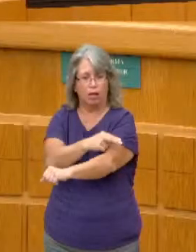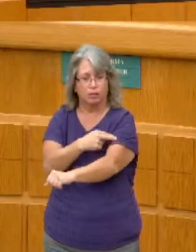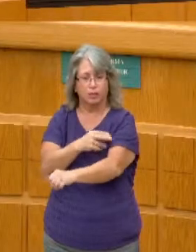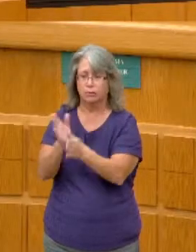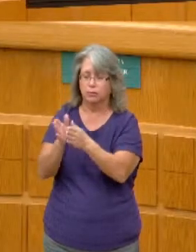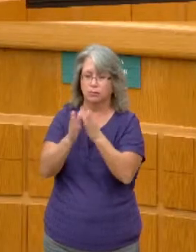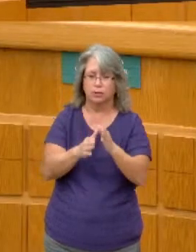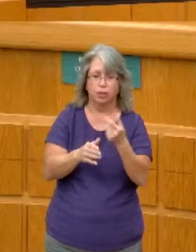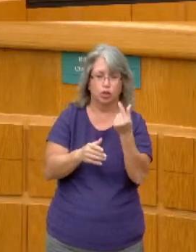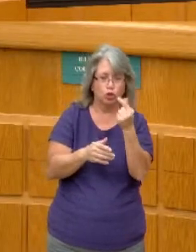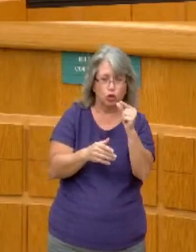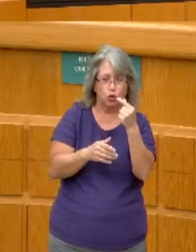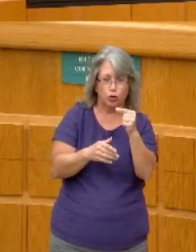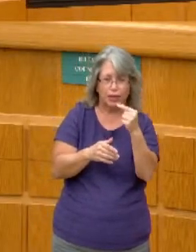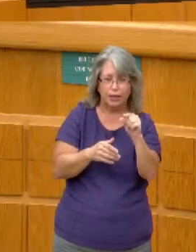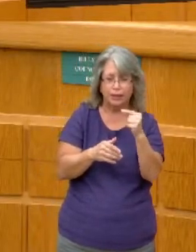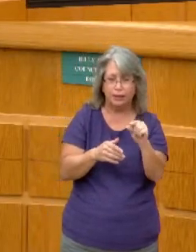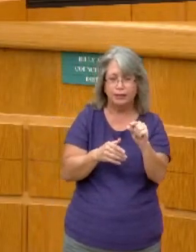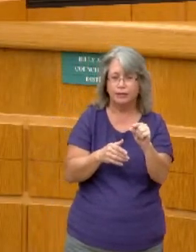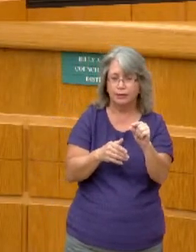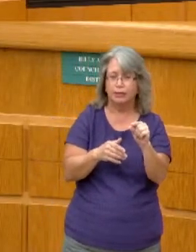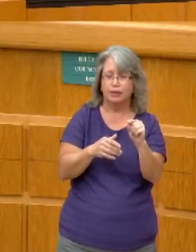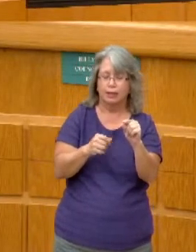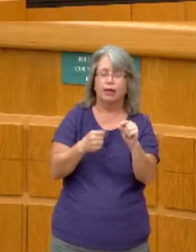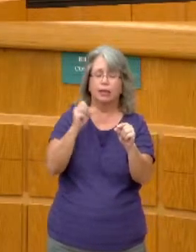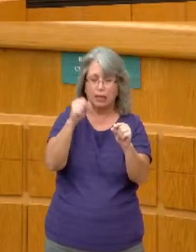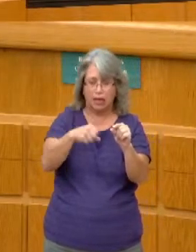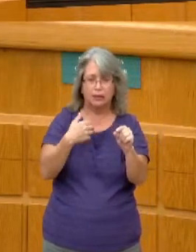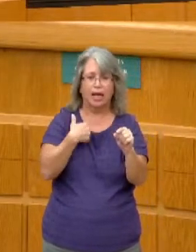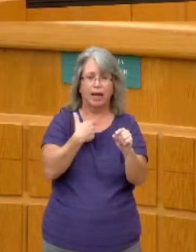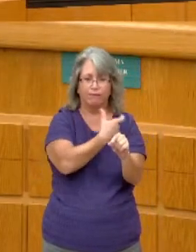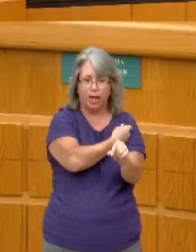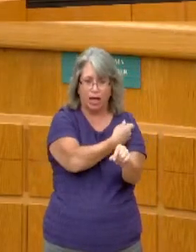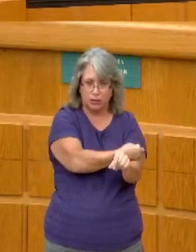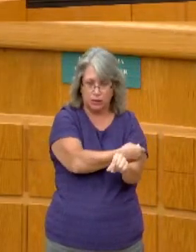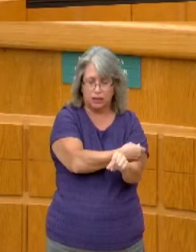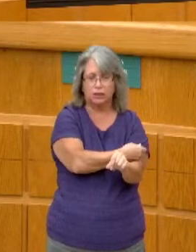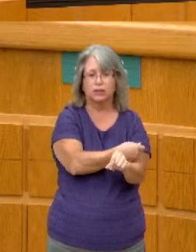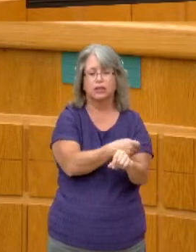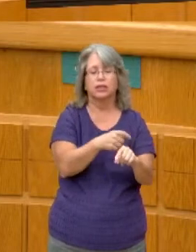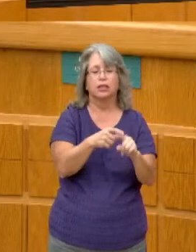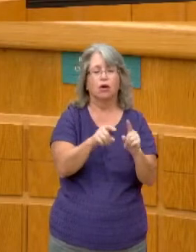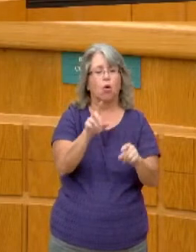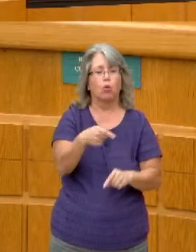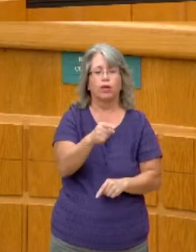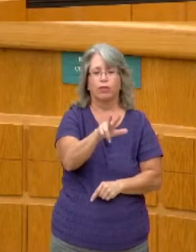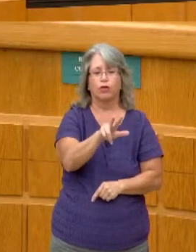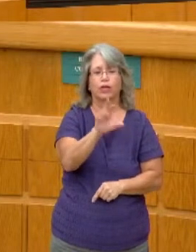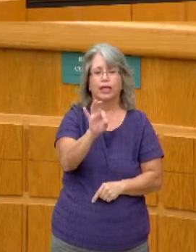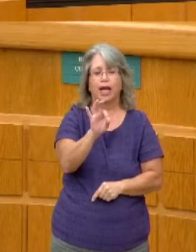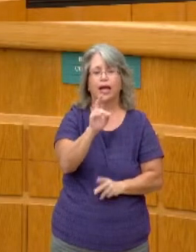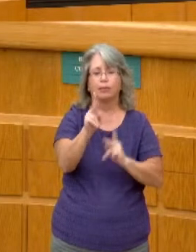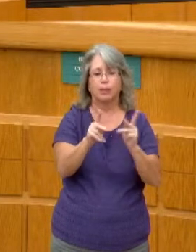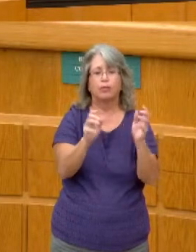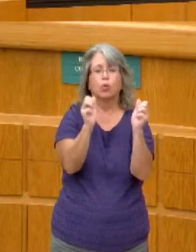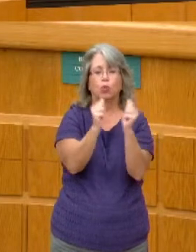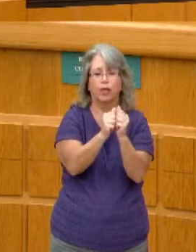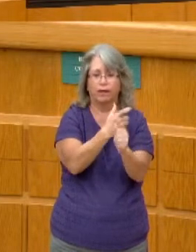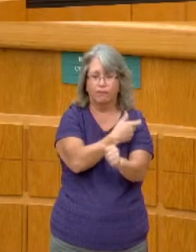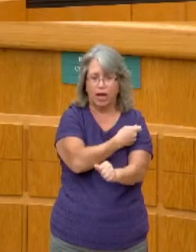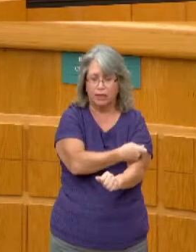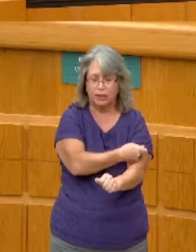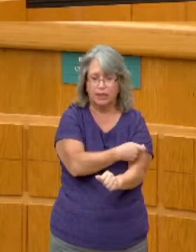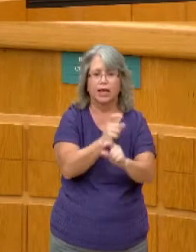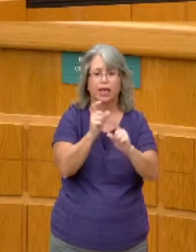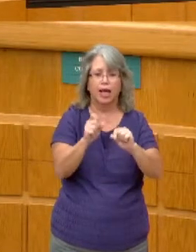fully vaccinated. It's been more than 2 weeks after their last vaccine, and we had 39 people that ended up in the hospital